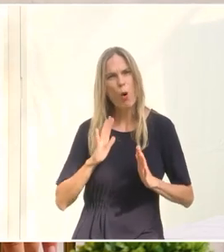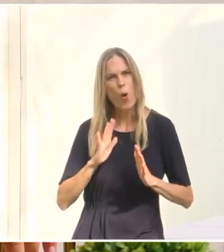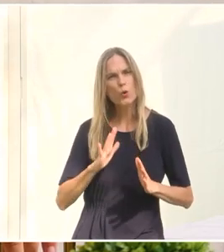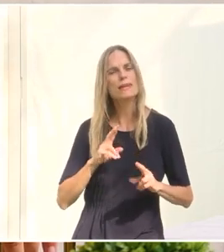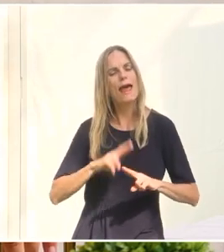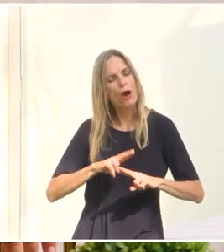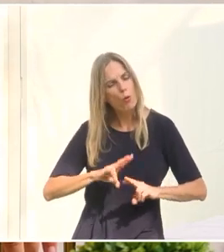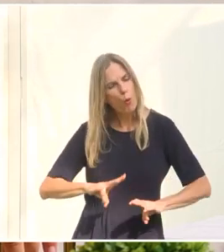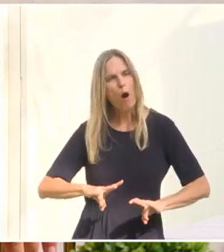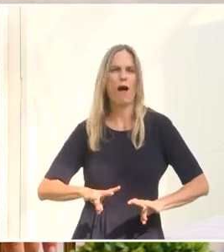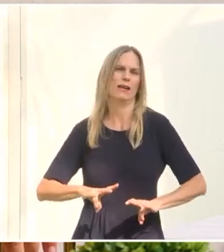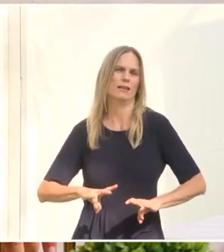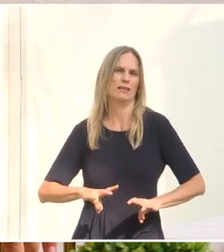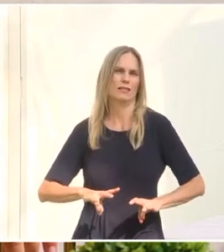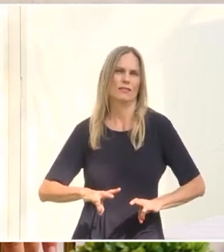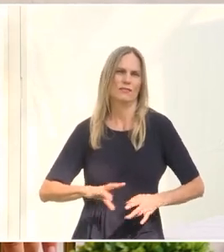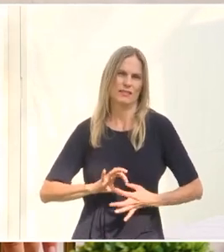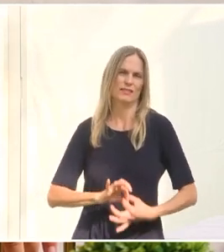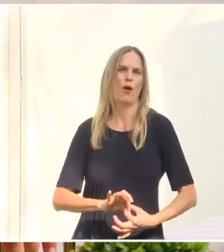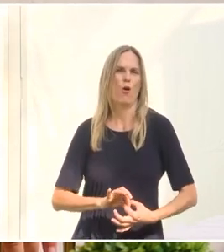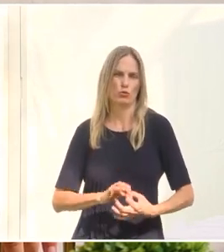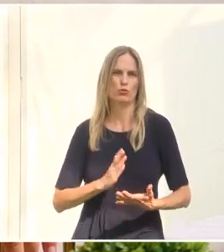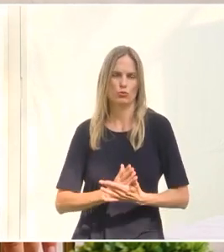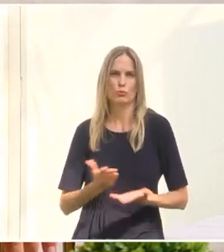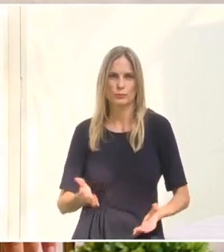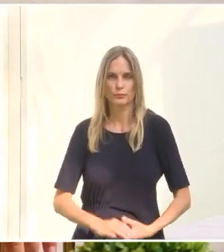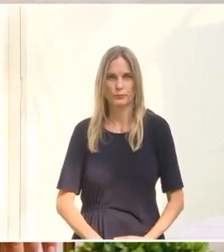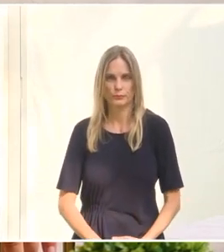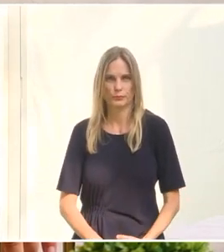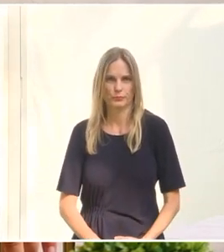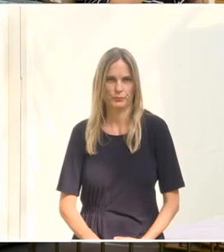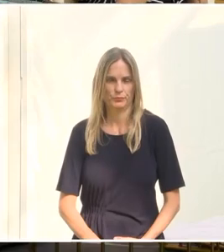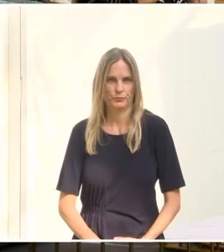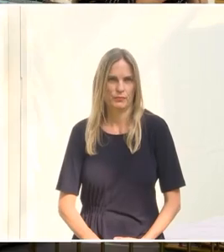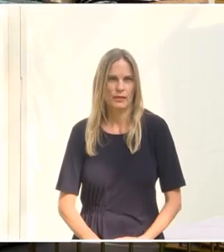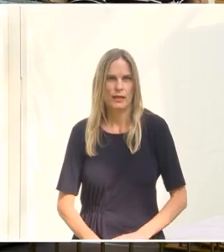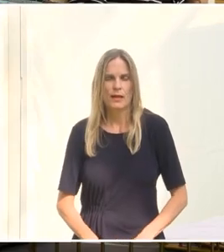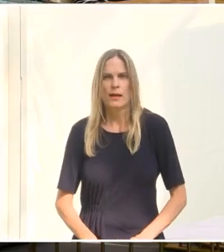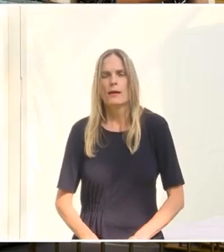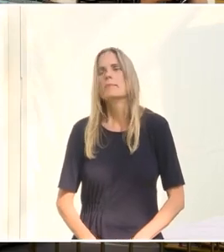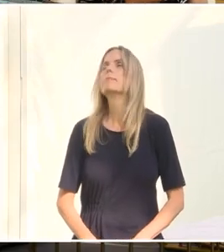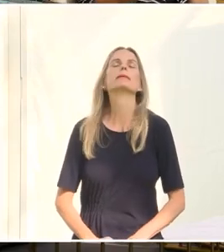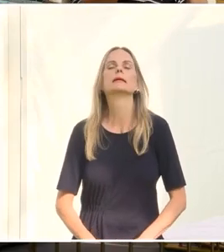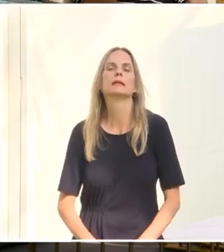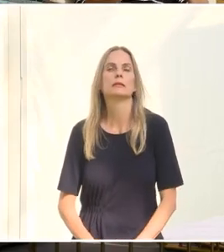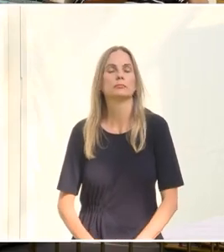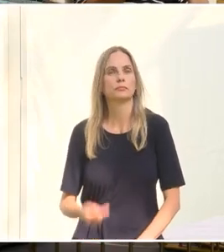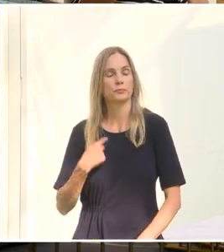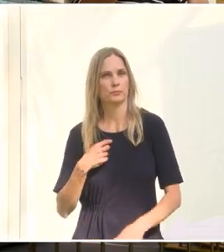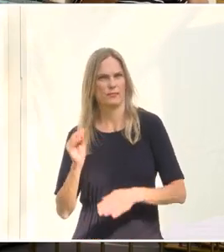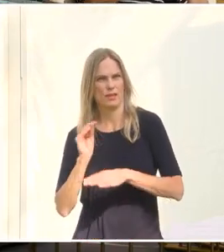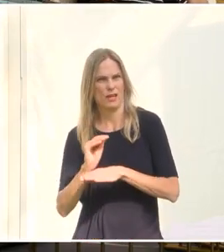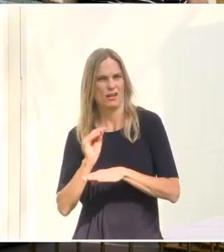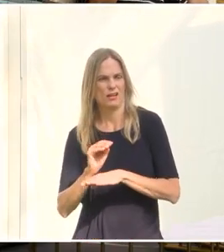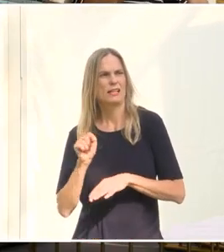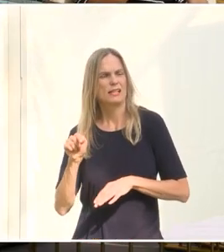local community and the relationships there. Can I just kind of come in? But I think this is kind of